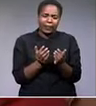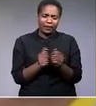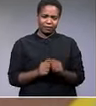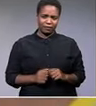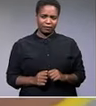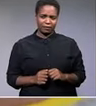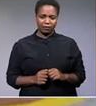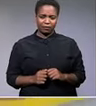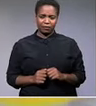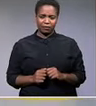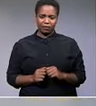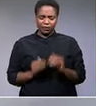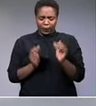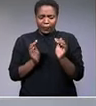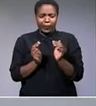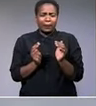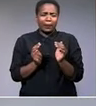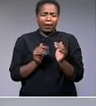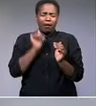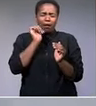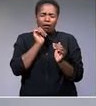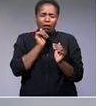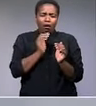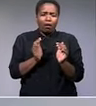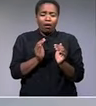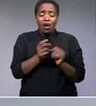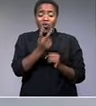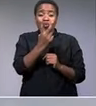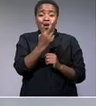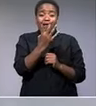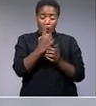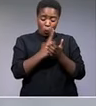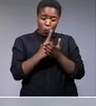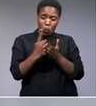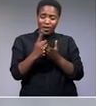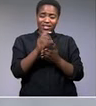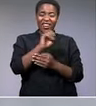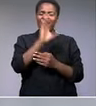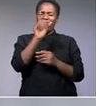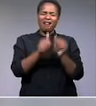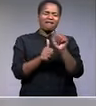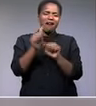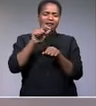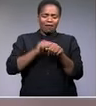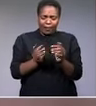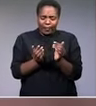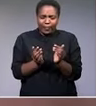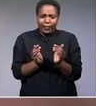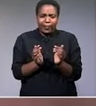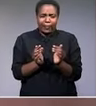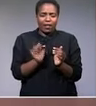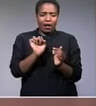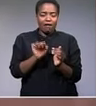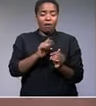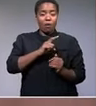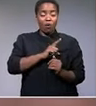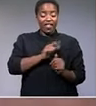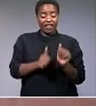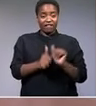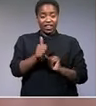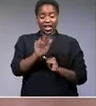Did he also get the red top on? Baby Hope Daniels was the smallest ever baby born in South Africa by weight. After spending the